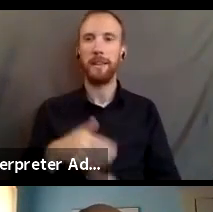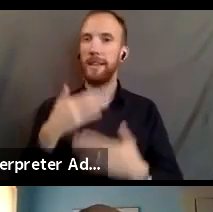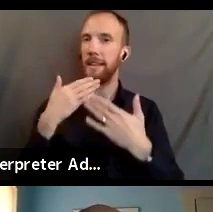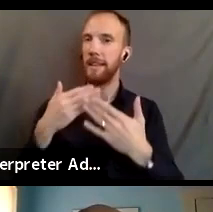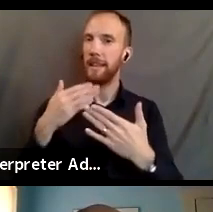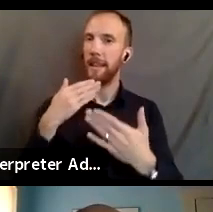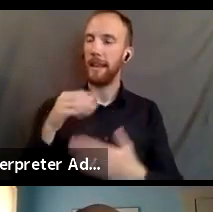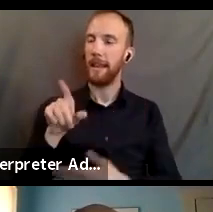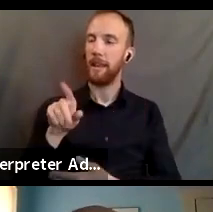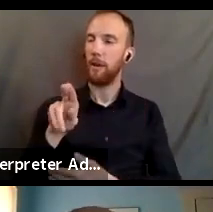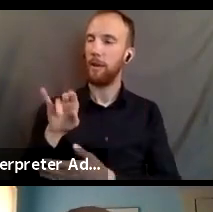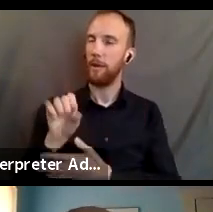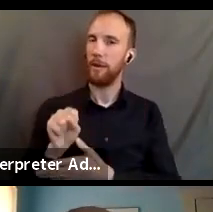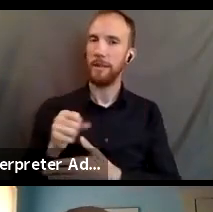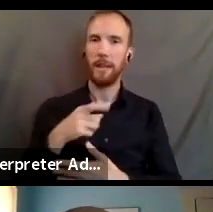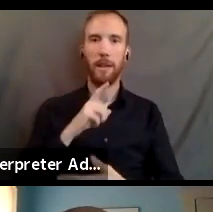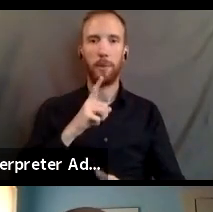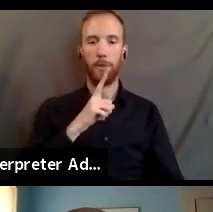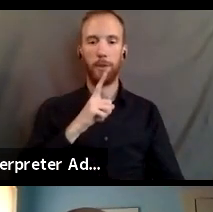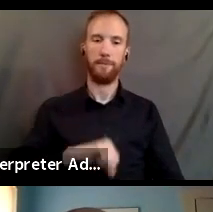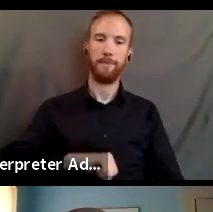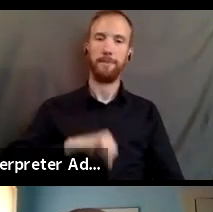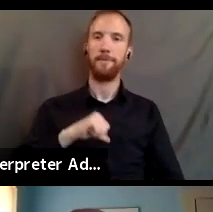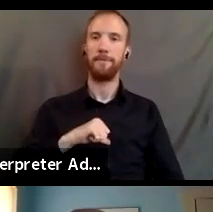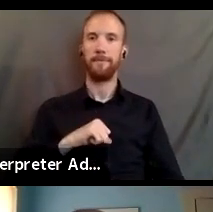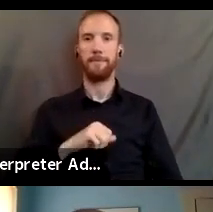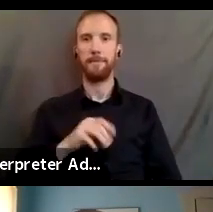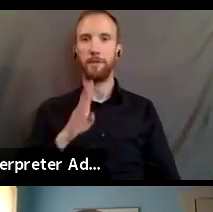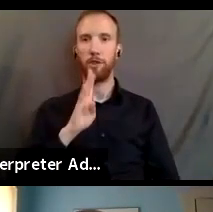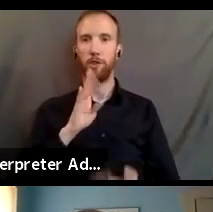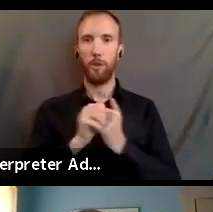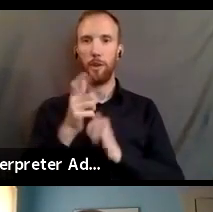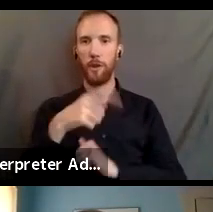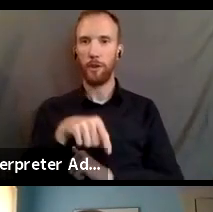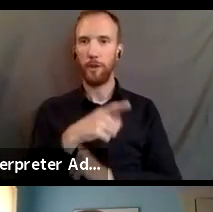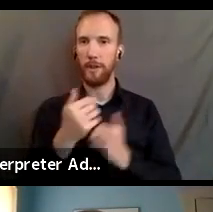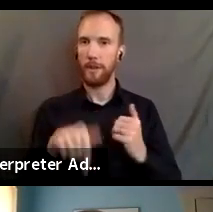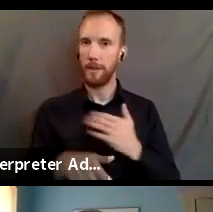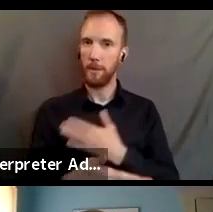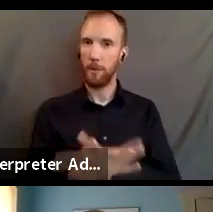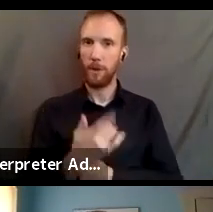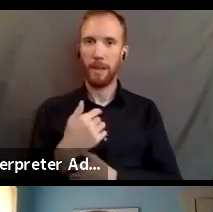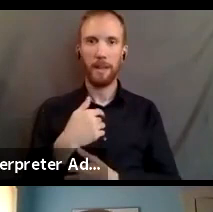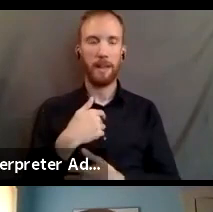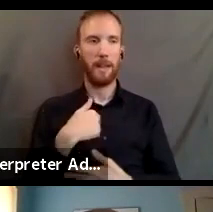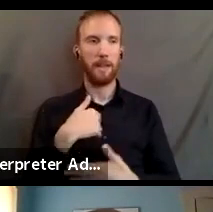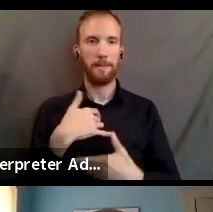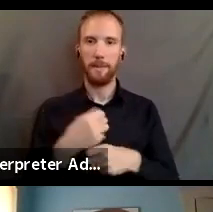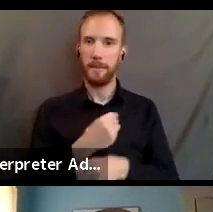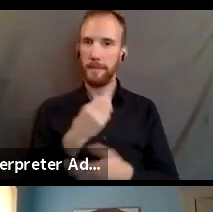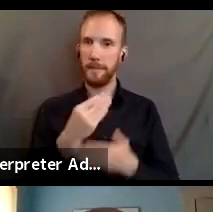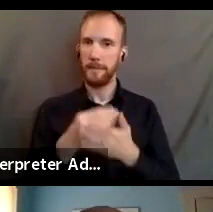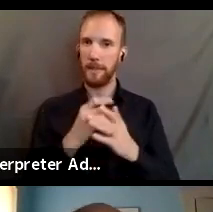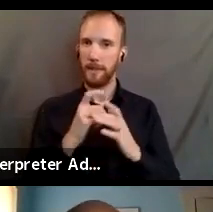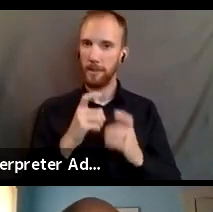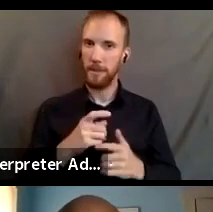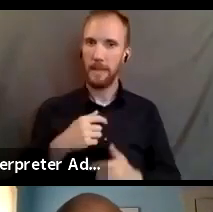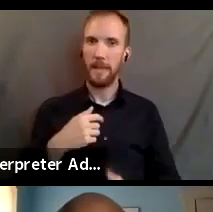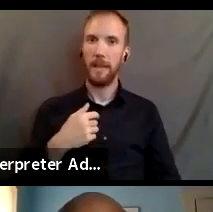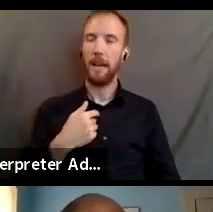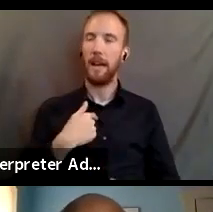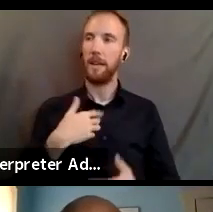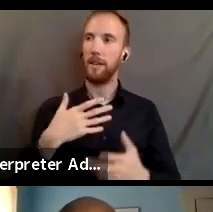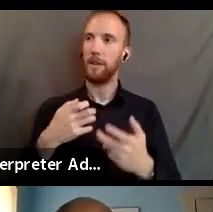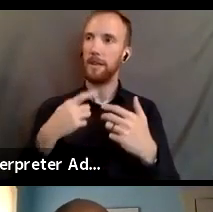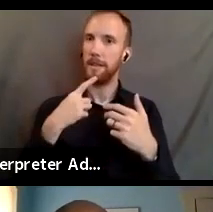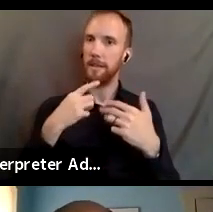it's a privilege to address you this morning as an awardee of this scholarship my name is oyo what can i express how grateful i